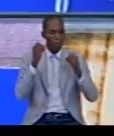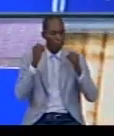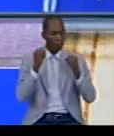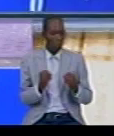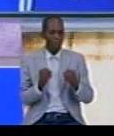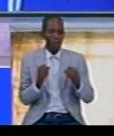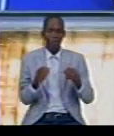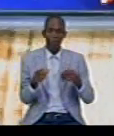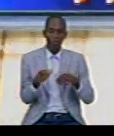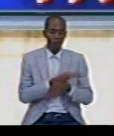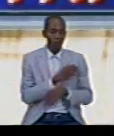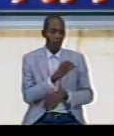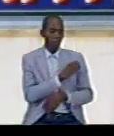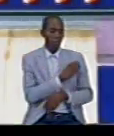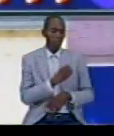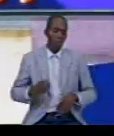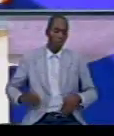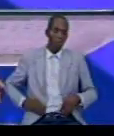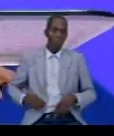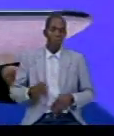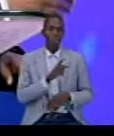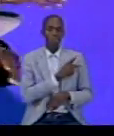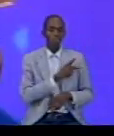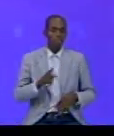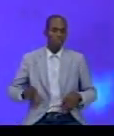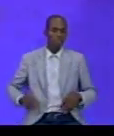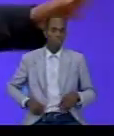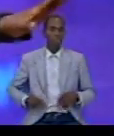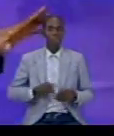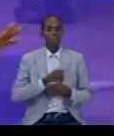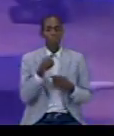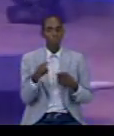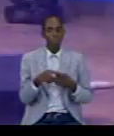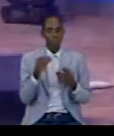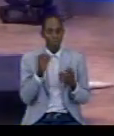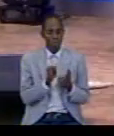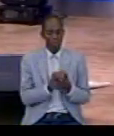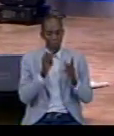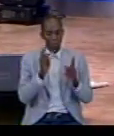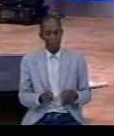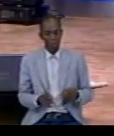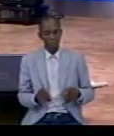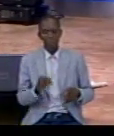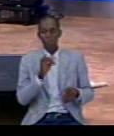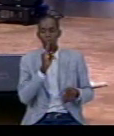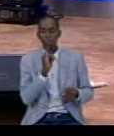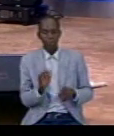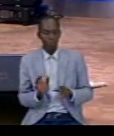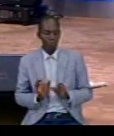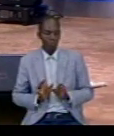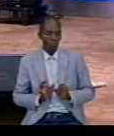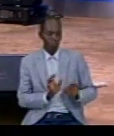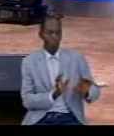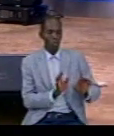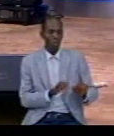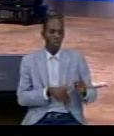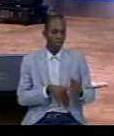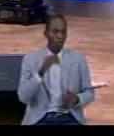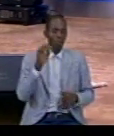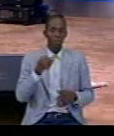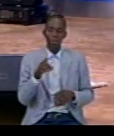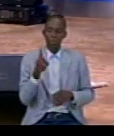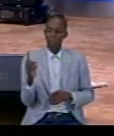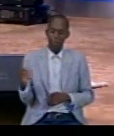emperor, powerful man, powerful king, when he's deposed, when he's pushed aside, another